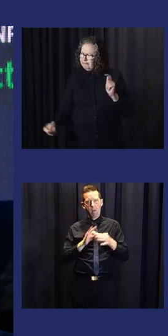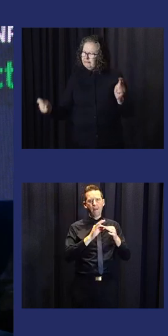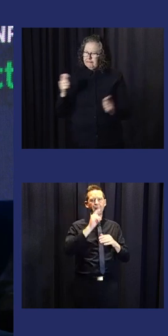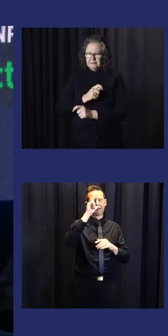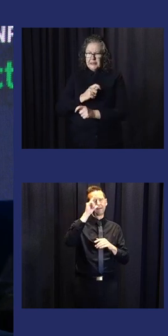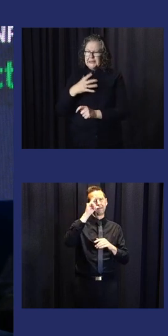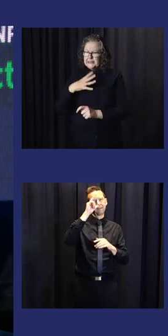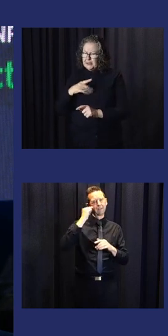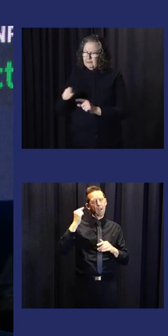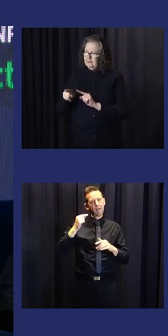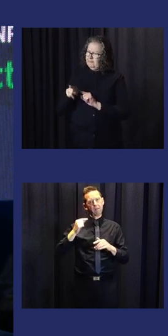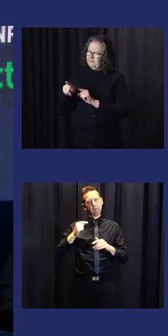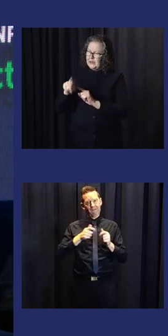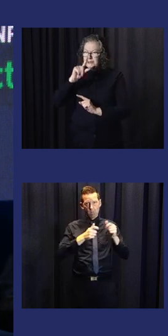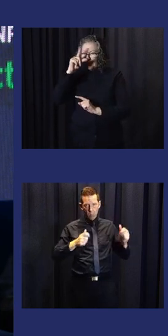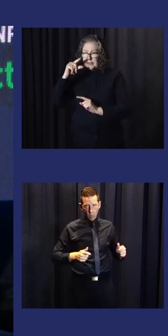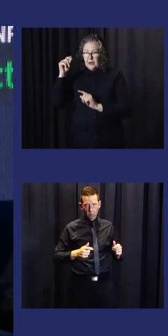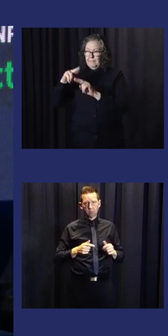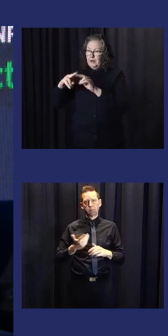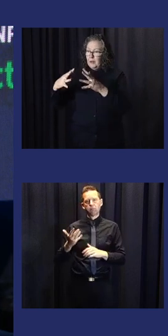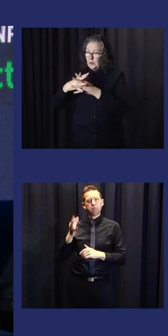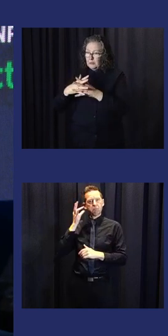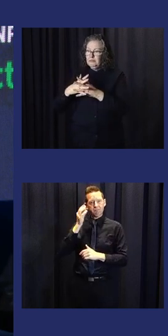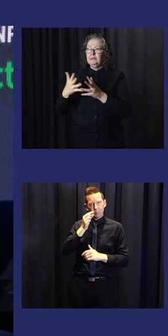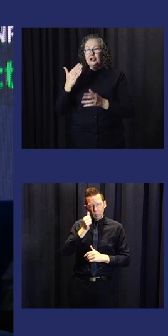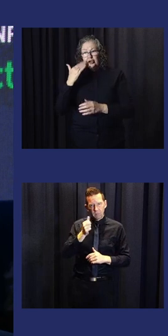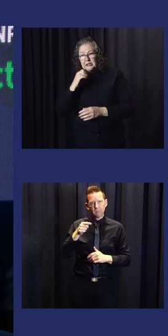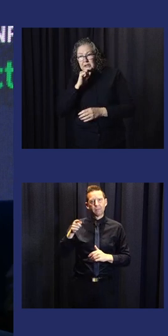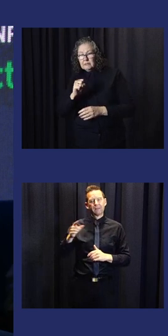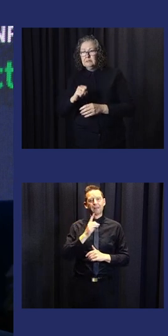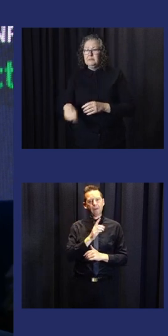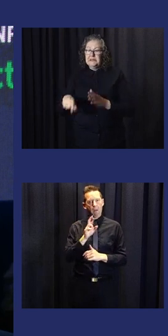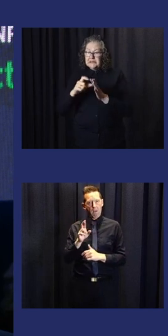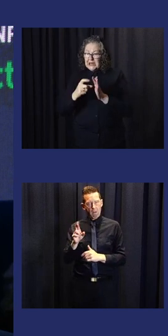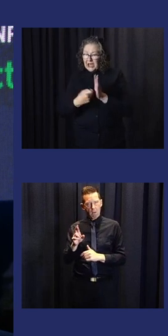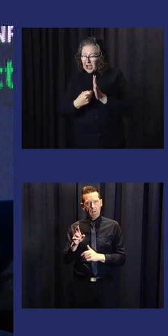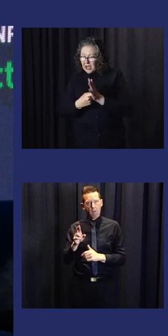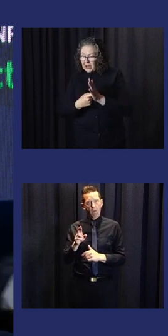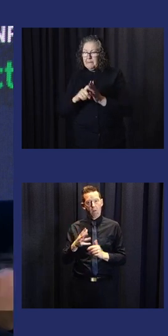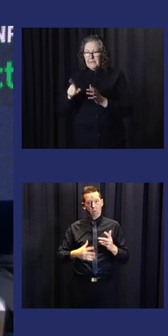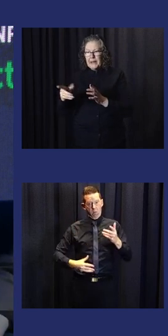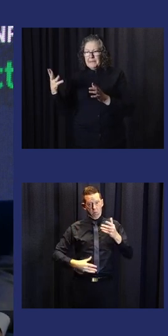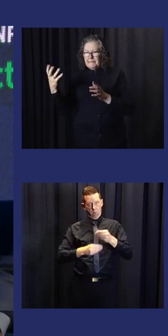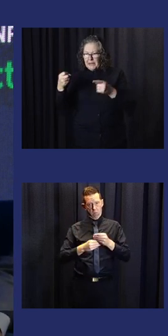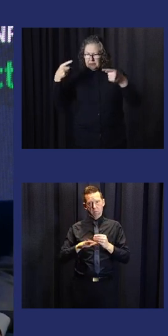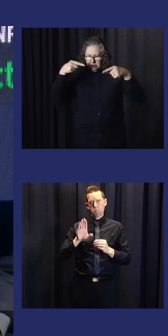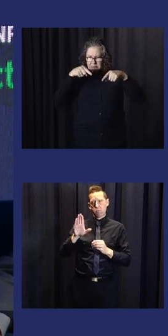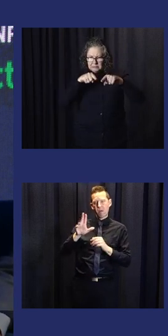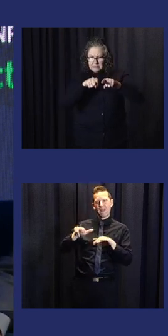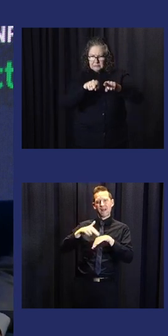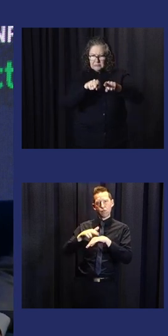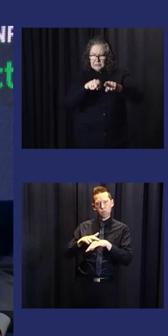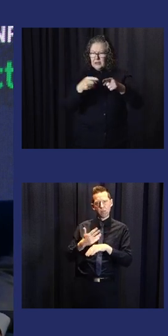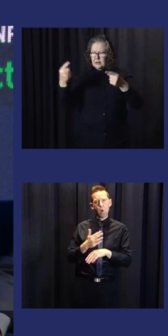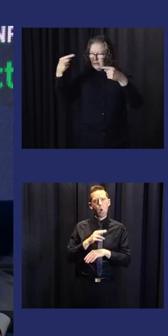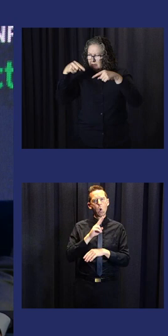Sendai framework and gender and DRR, but it also needs to be coherent and integrated with national gender action